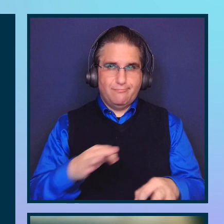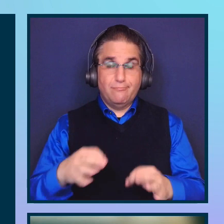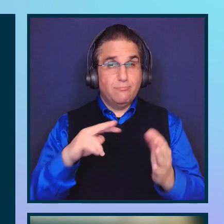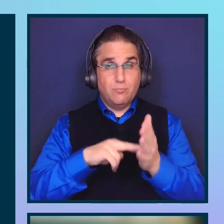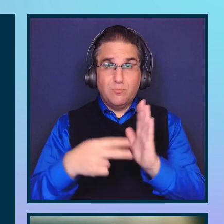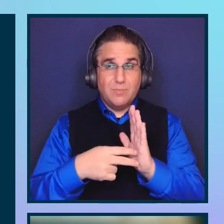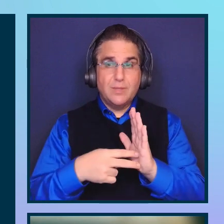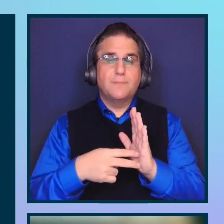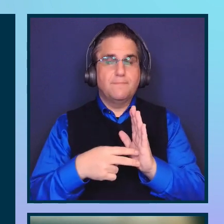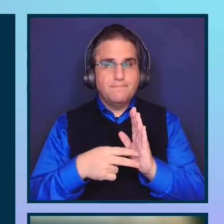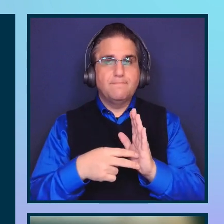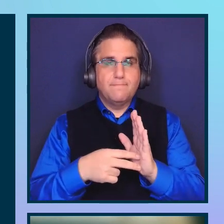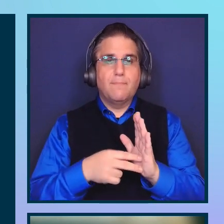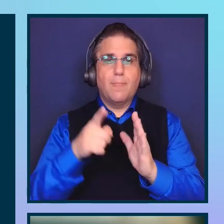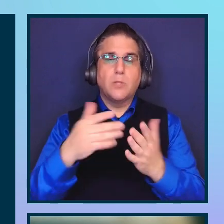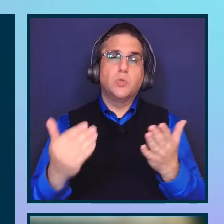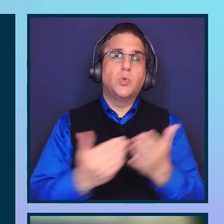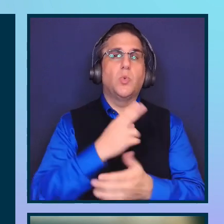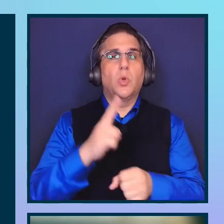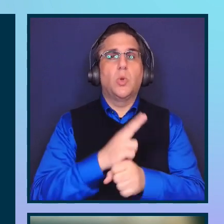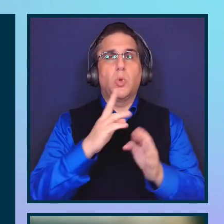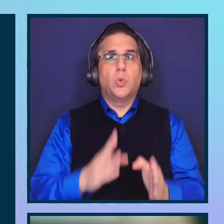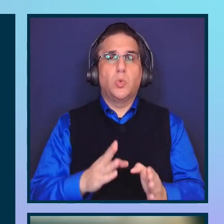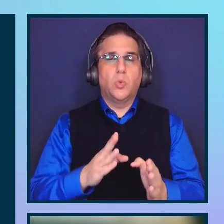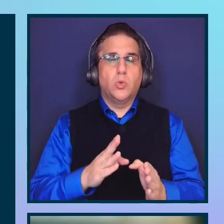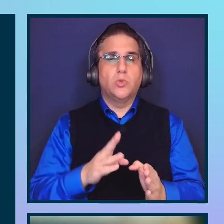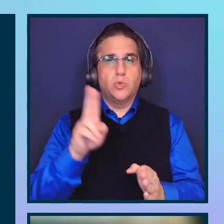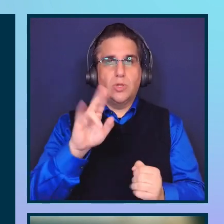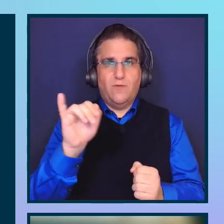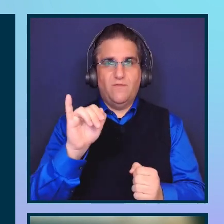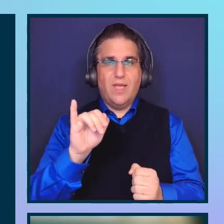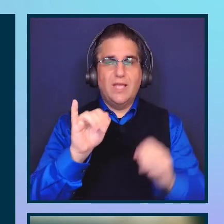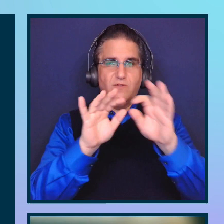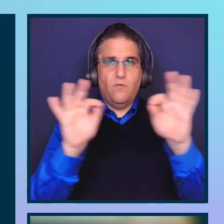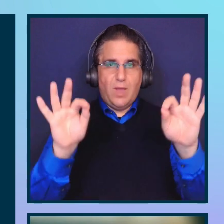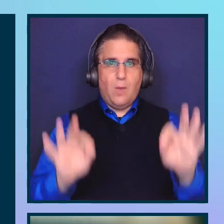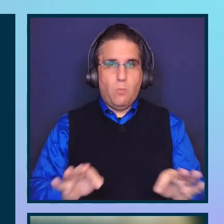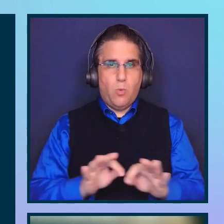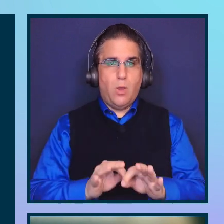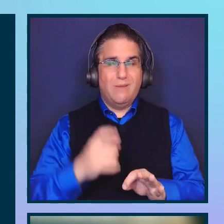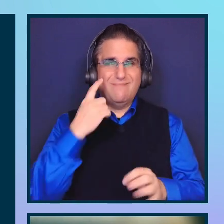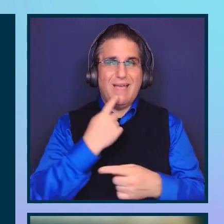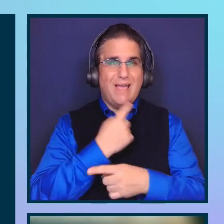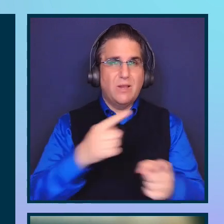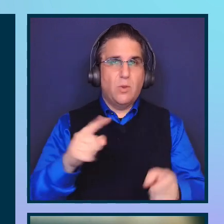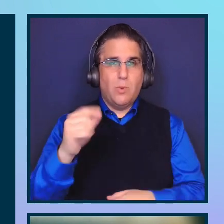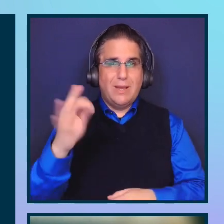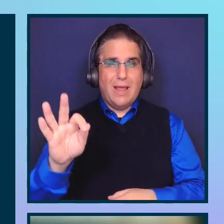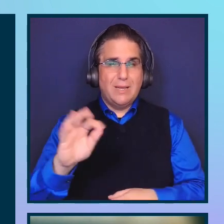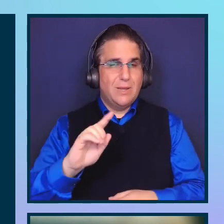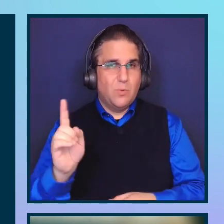the new user interface framework by Apple. It was announced in 2019 at